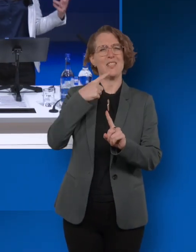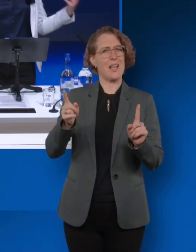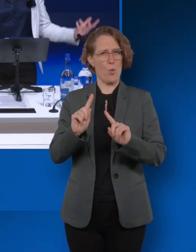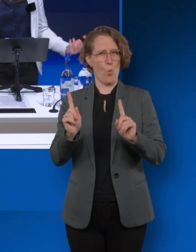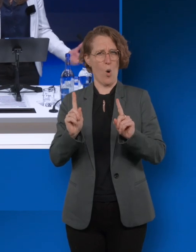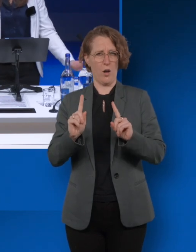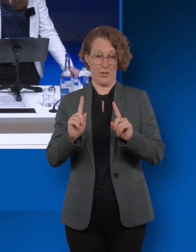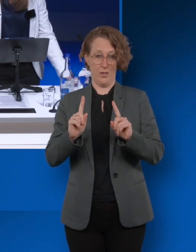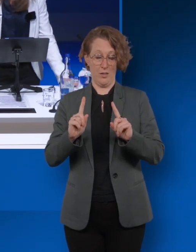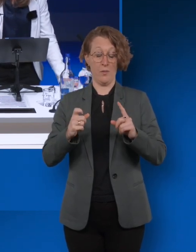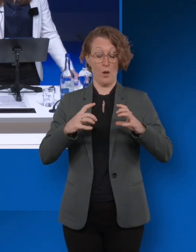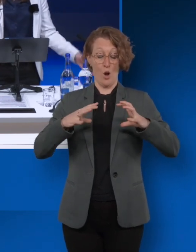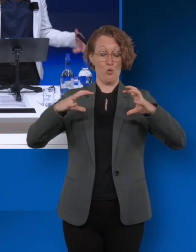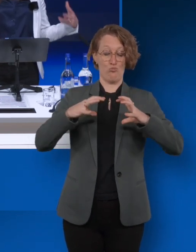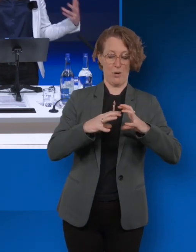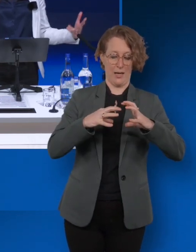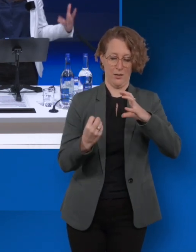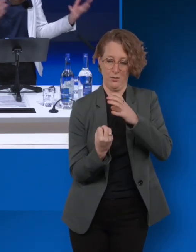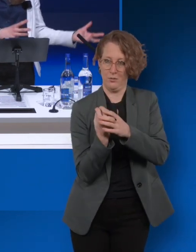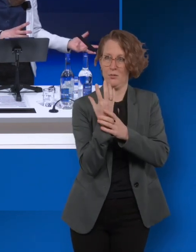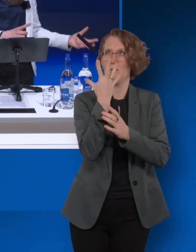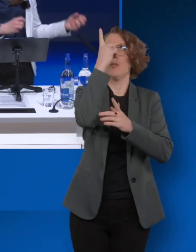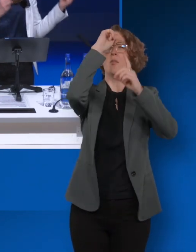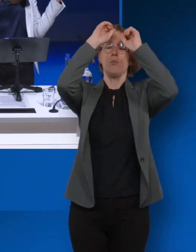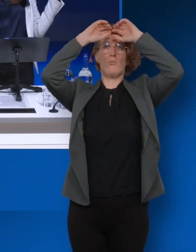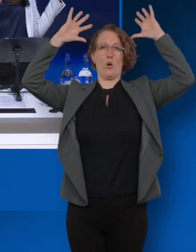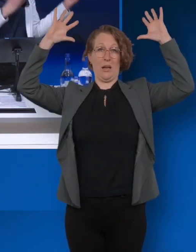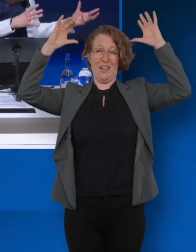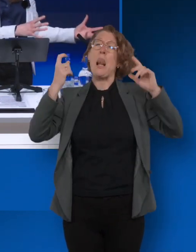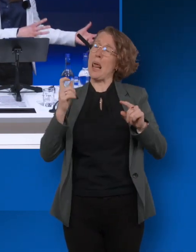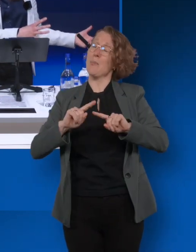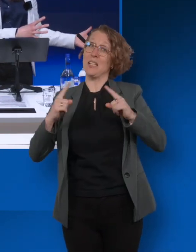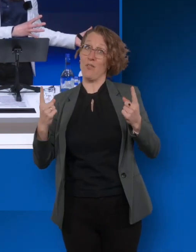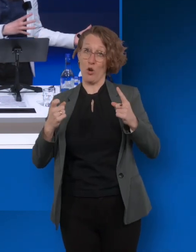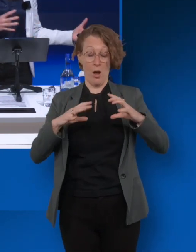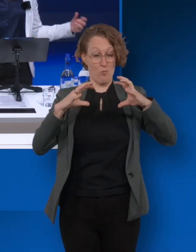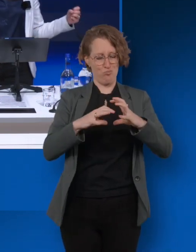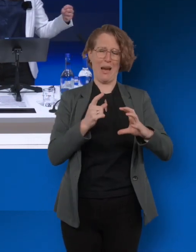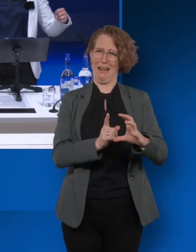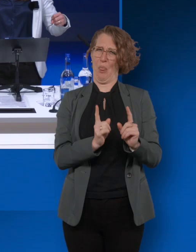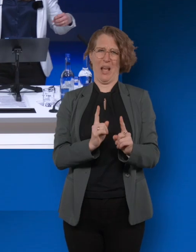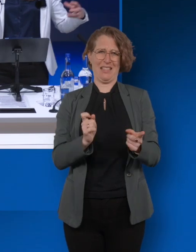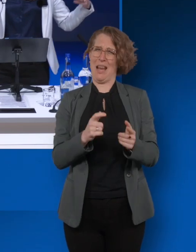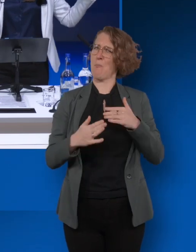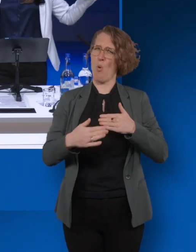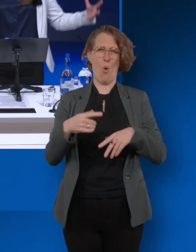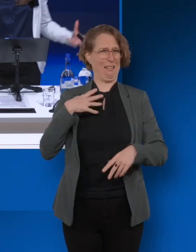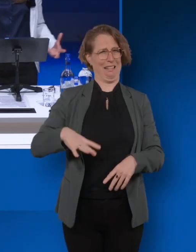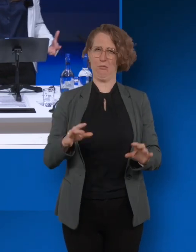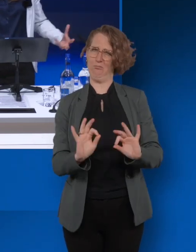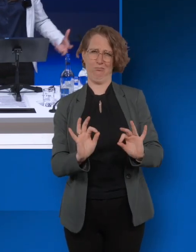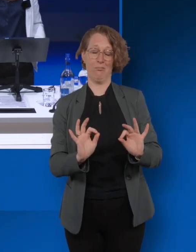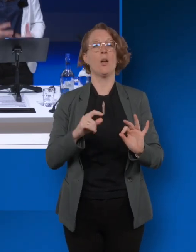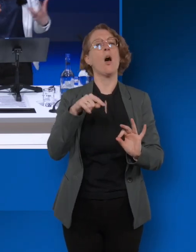mind emerges from the brain. This is a little bit different. It's still saying that the brain is all that's needed, but somehow when a number